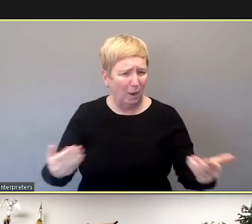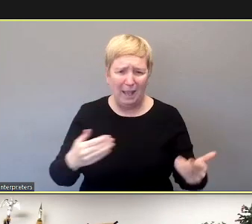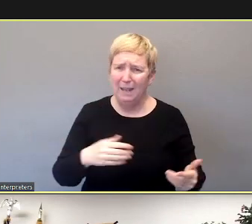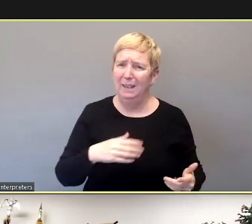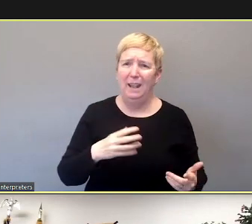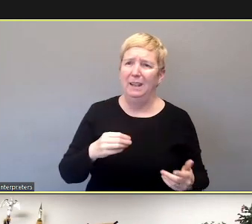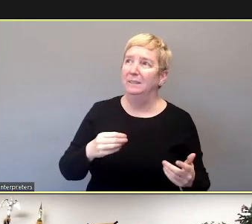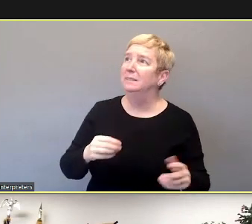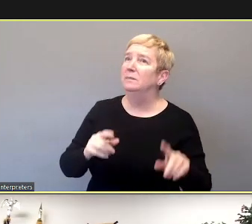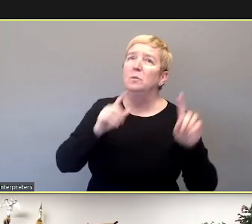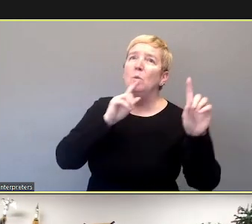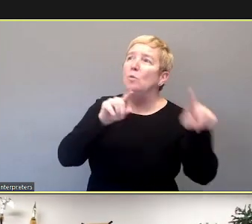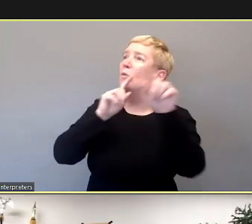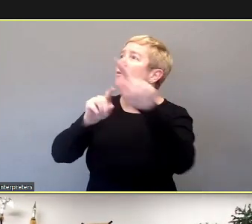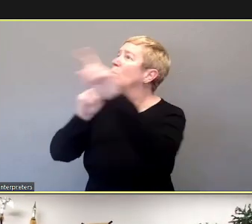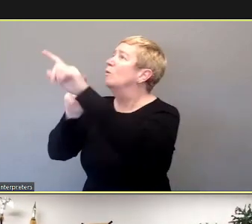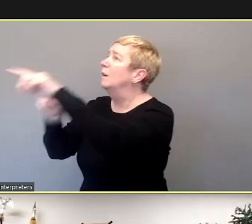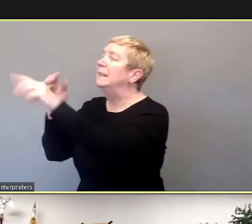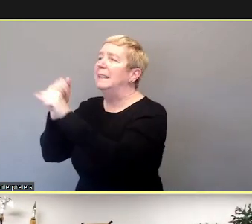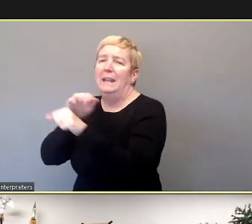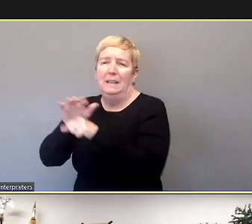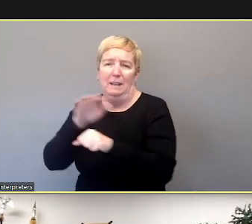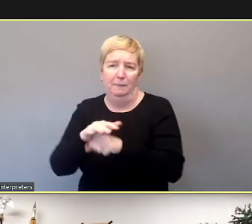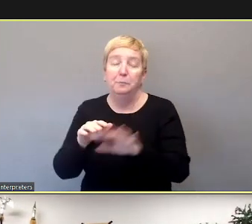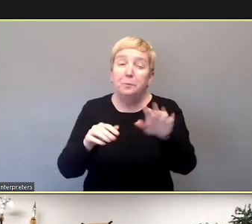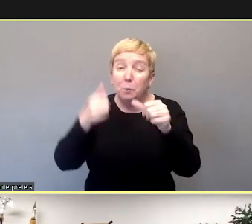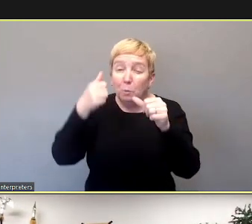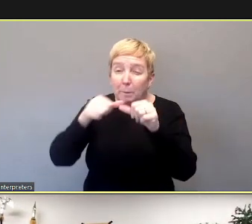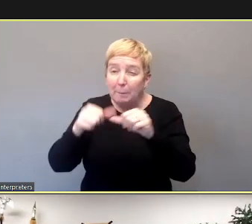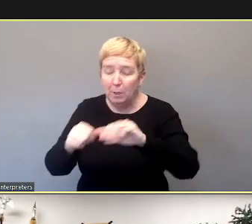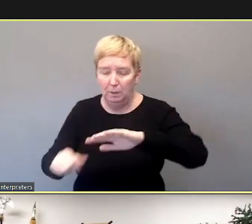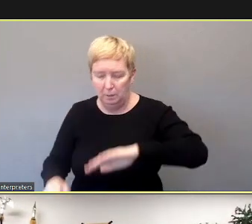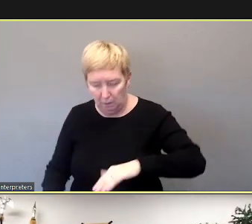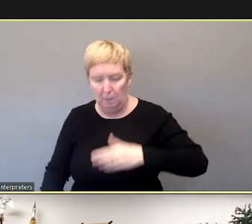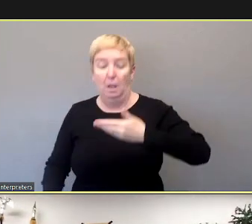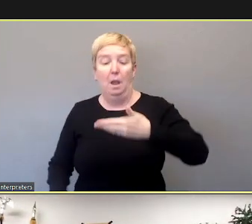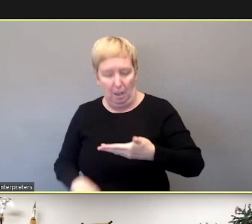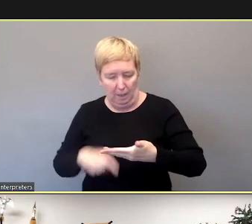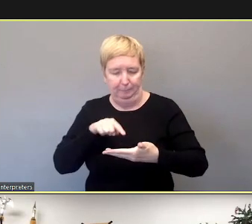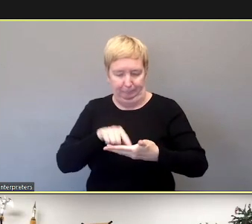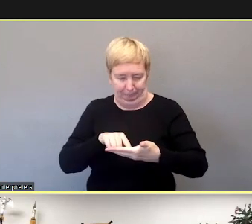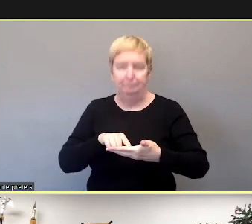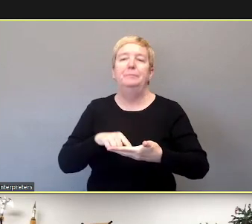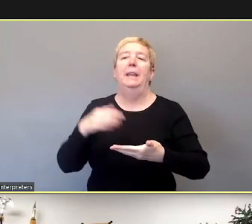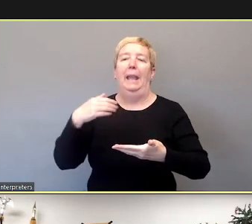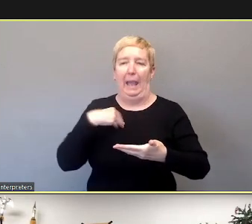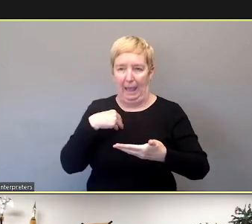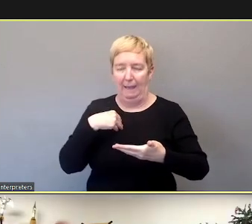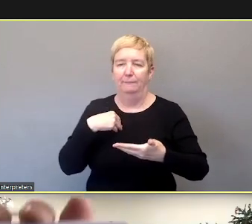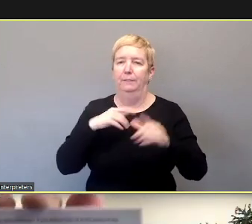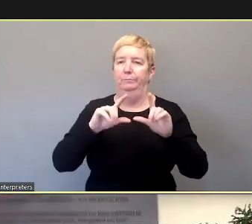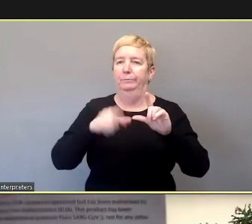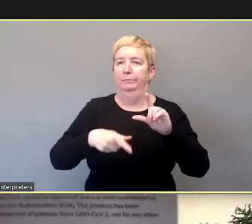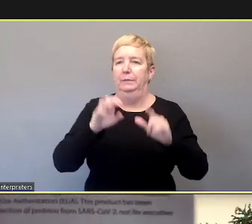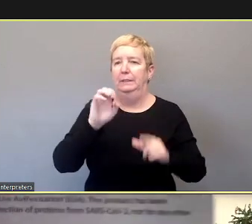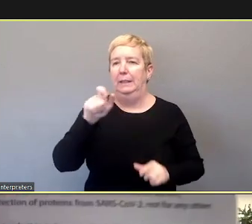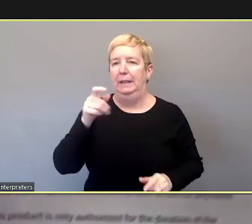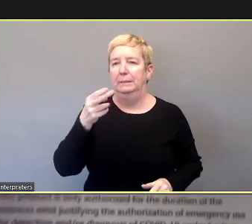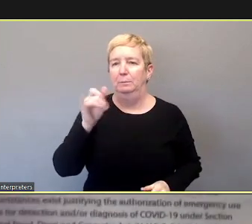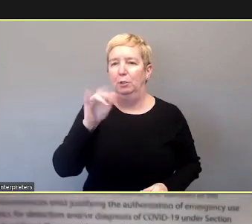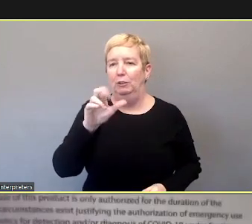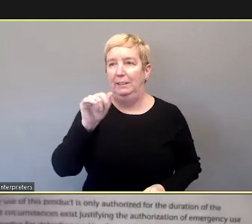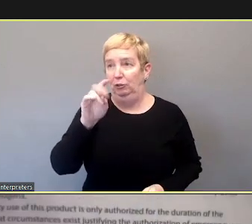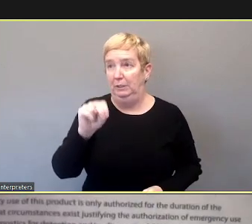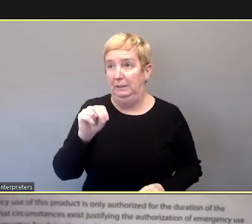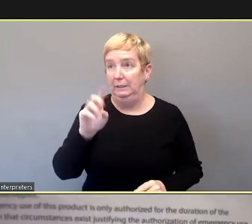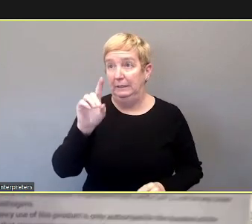to take care of you. Remember, and look on the back, these do have an expiration date, that use by